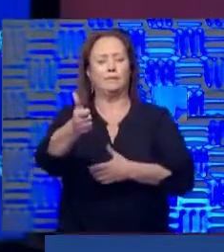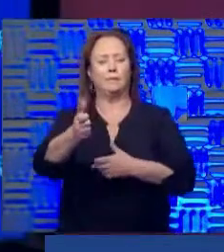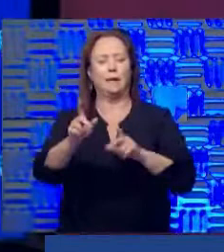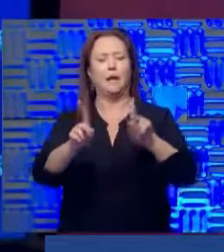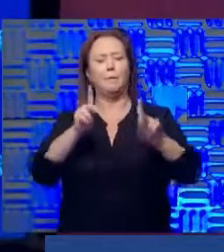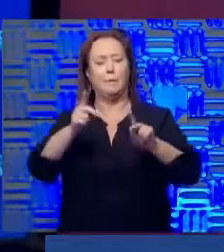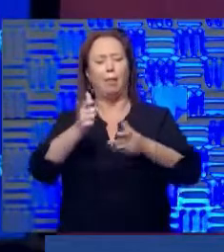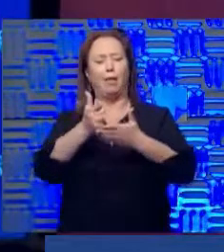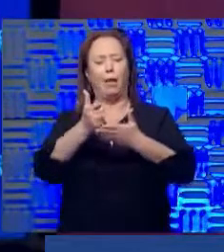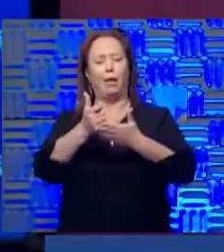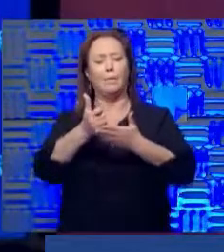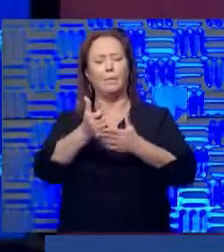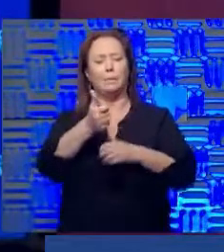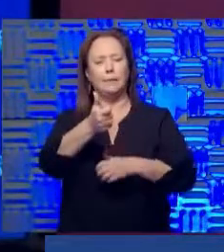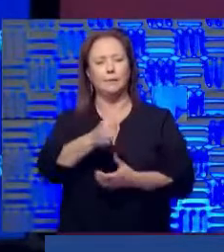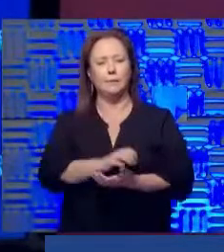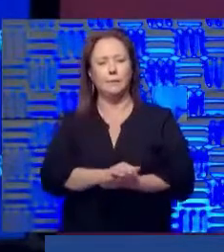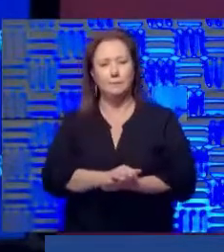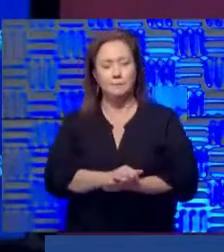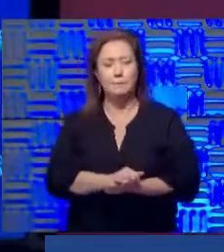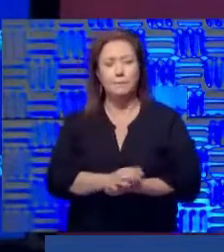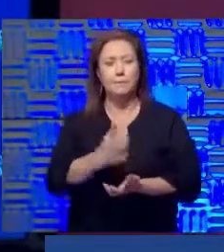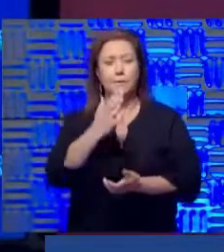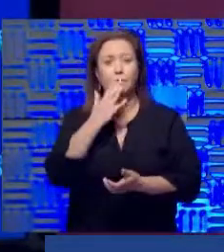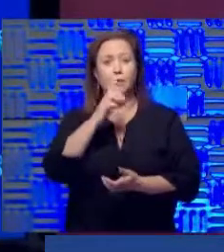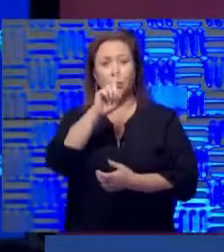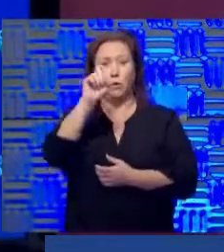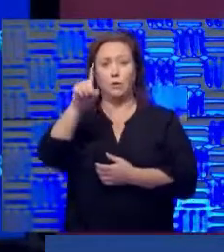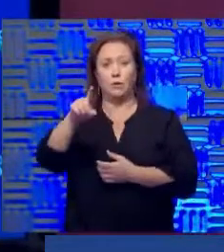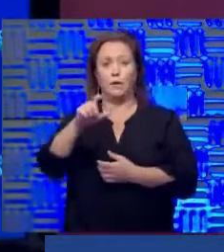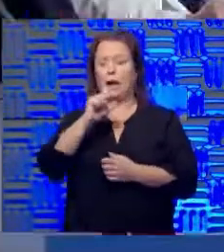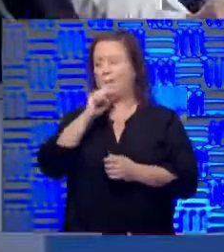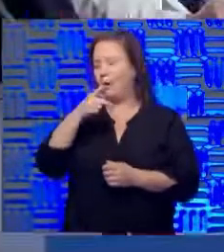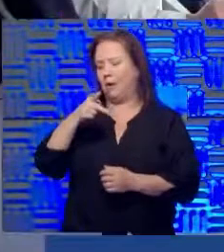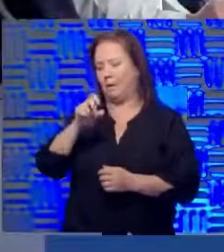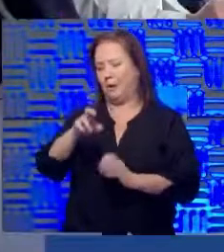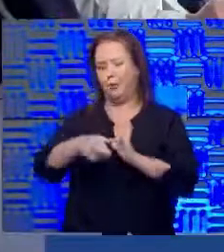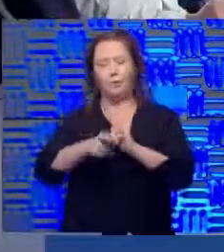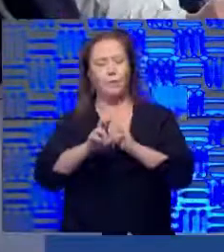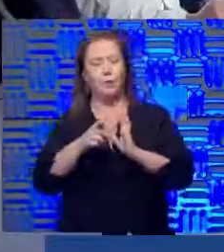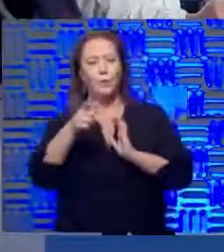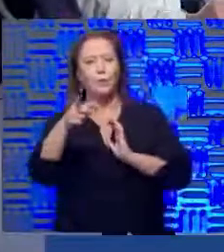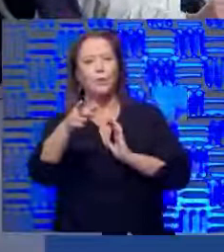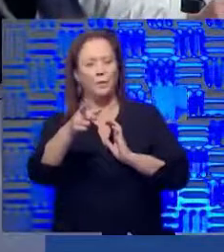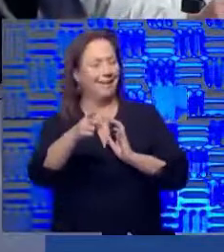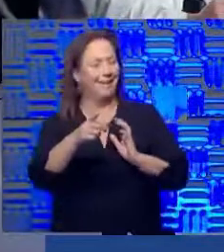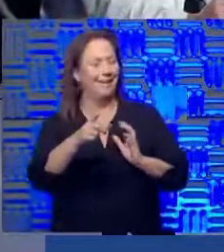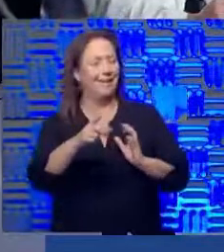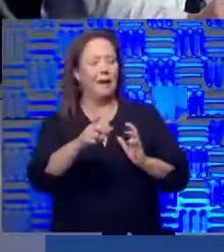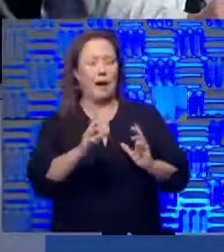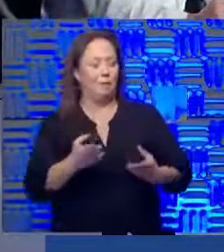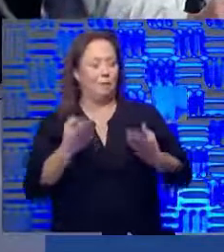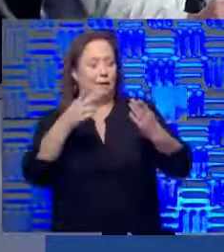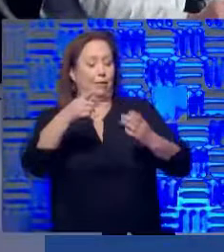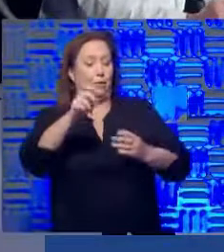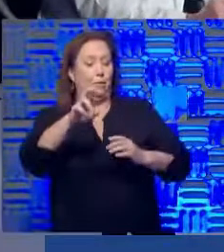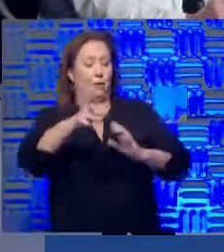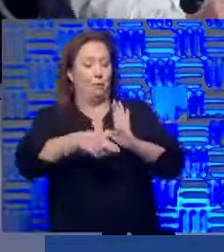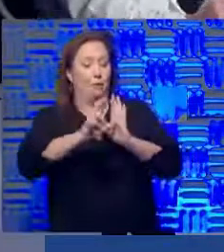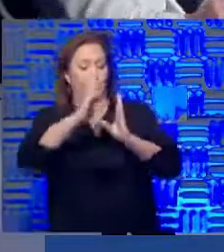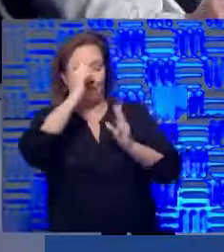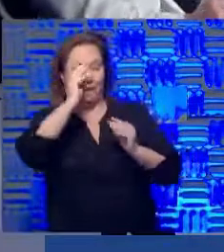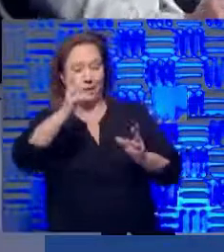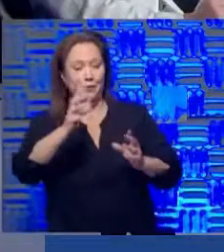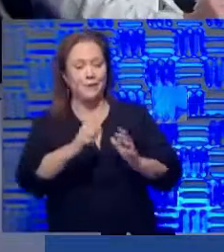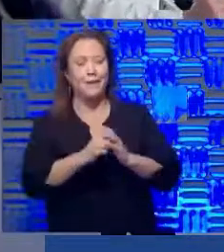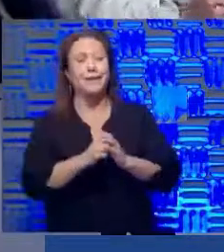thing, it's a good question because... And I'm not going to peer review this, by the way. No, I mean, I'll give you peer-reviewed information.